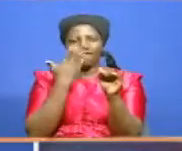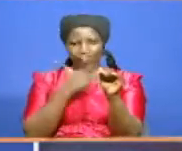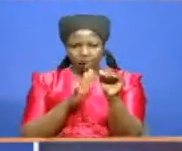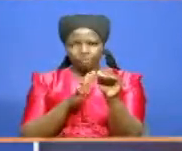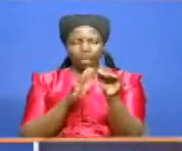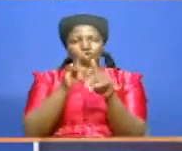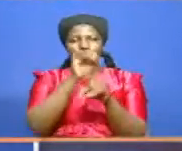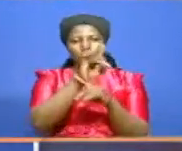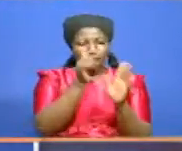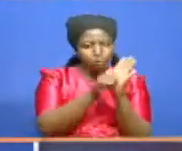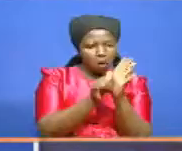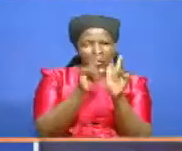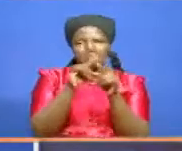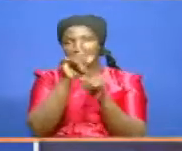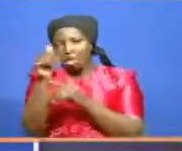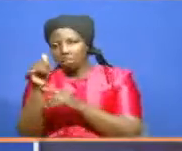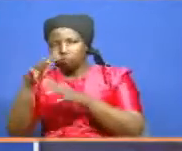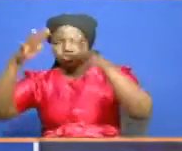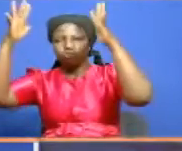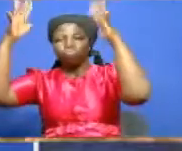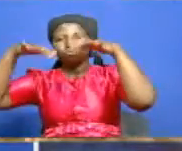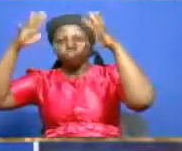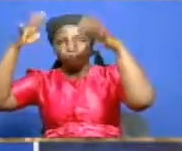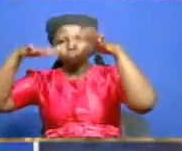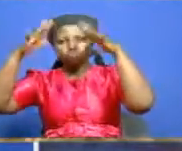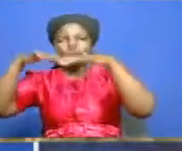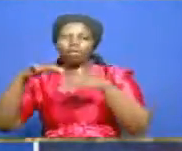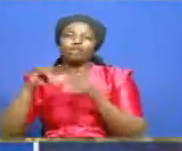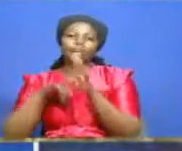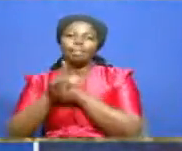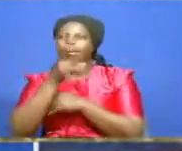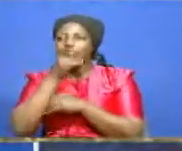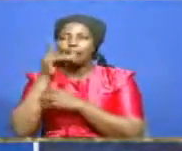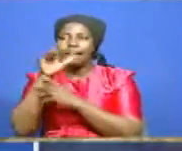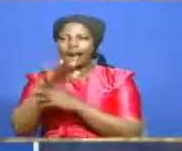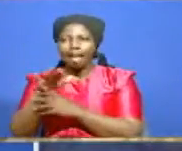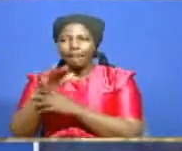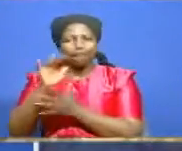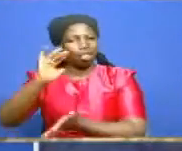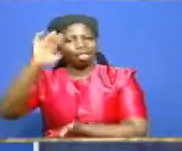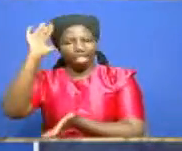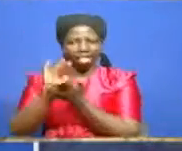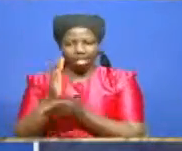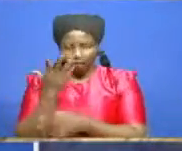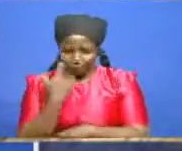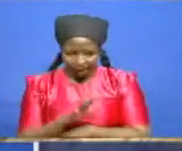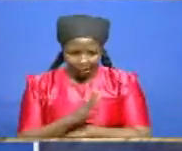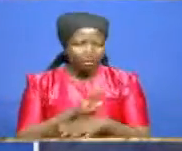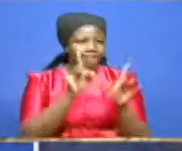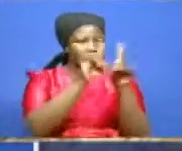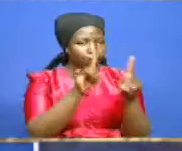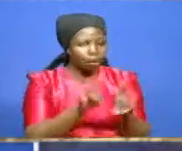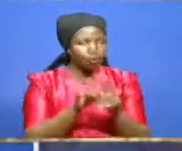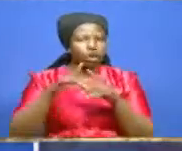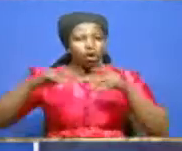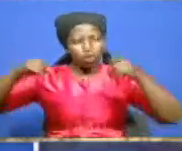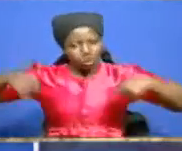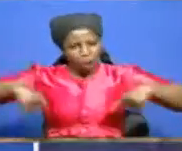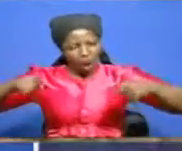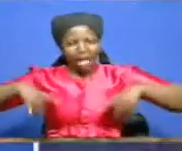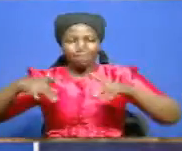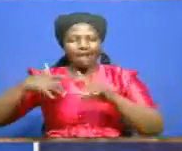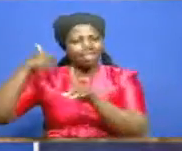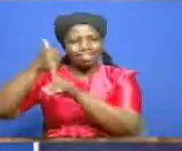another, below average rainfall in semi-arid counties coupled with a locust inversion risk exposing North